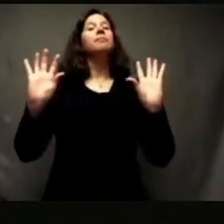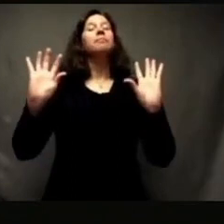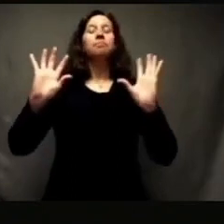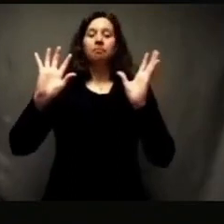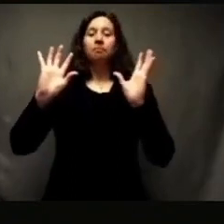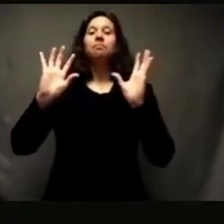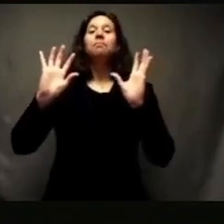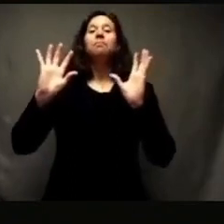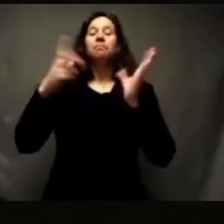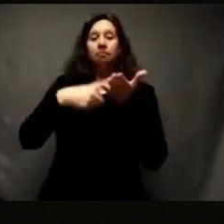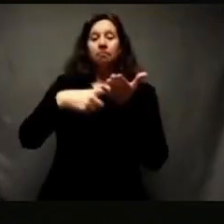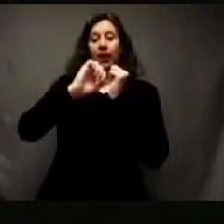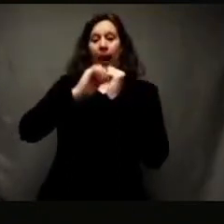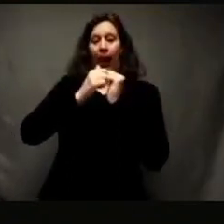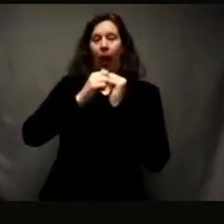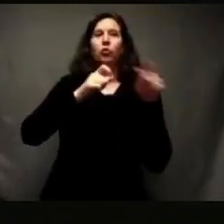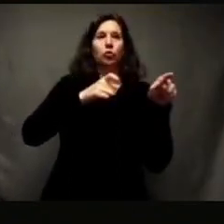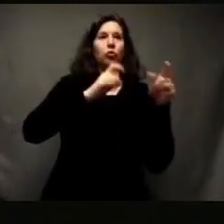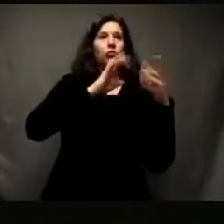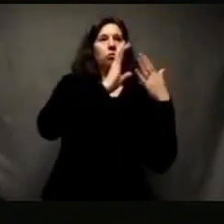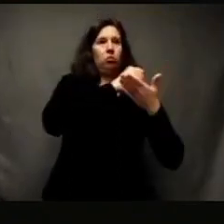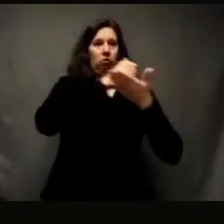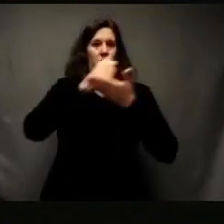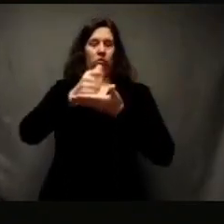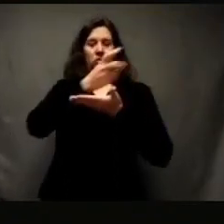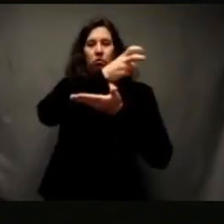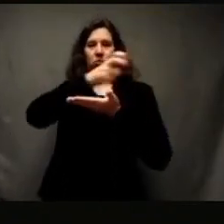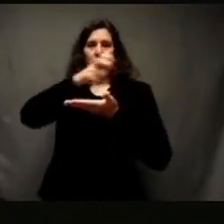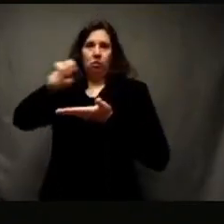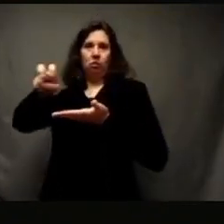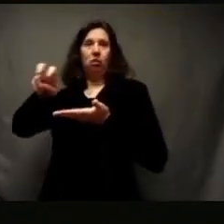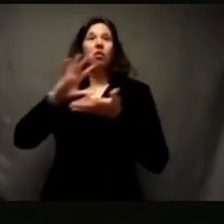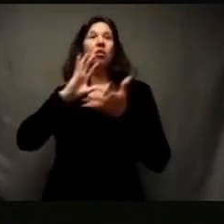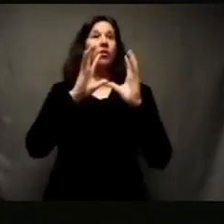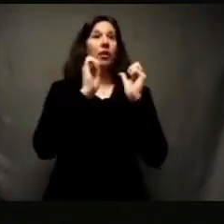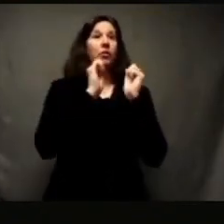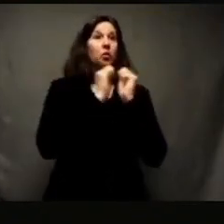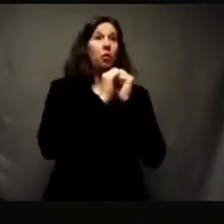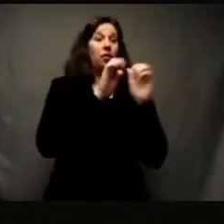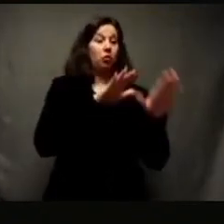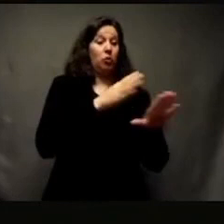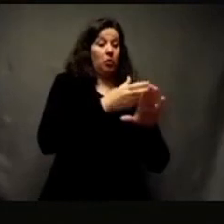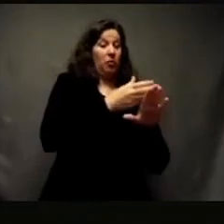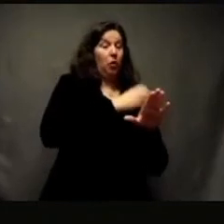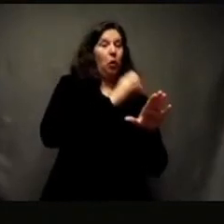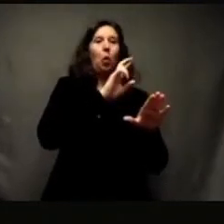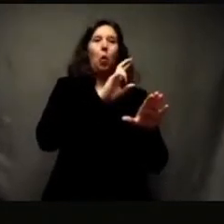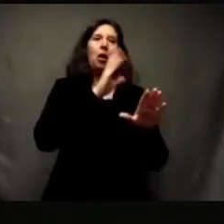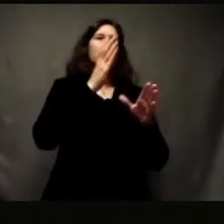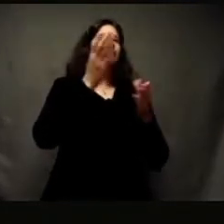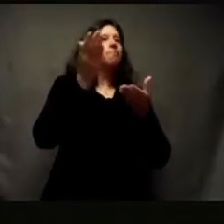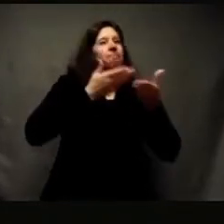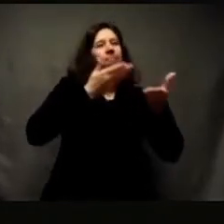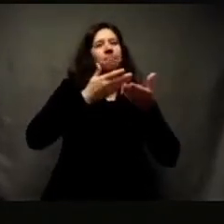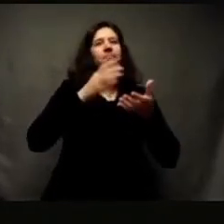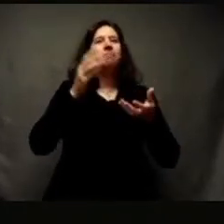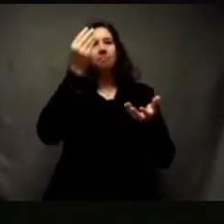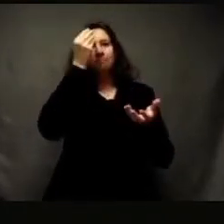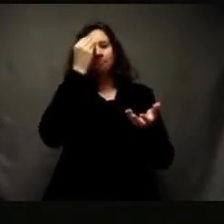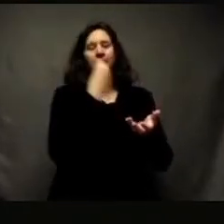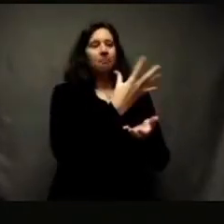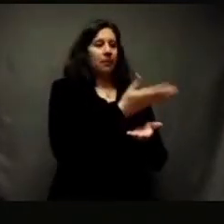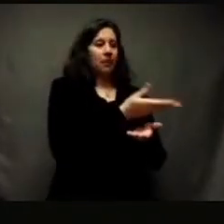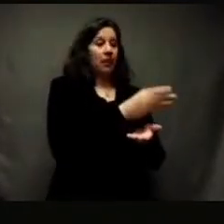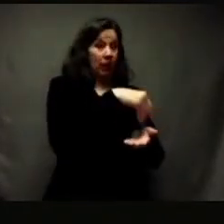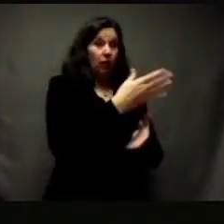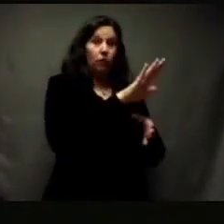to actually facilitate that transition, maybe conversations to have with the children before or introductory materials to give them. And